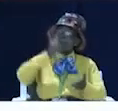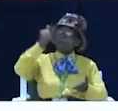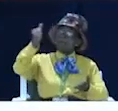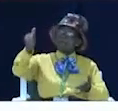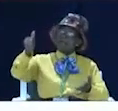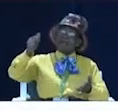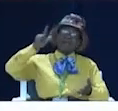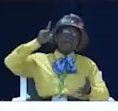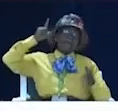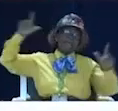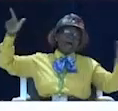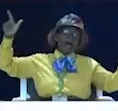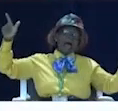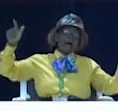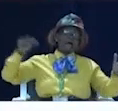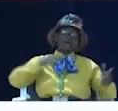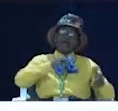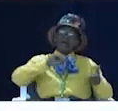loud and clear.